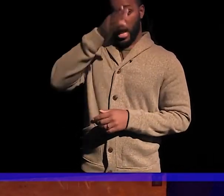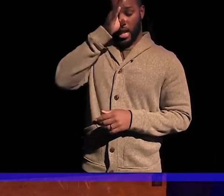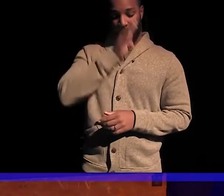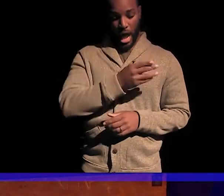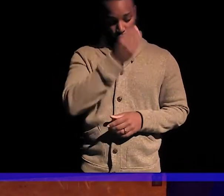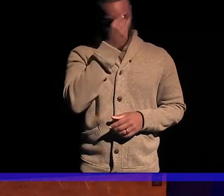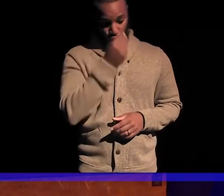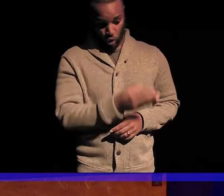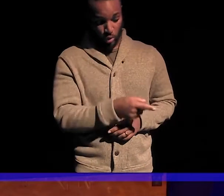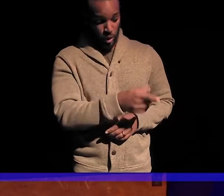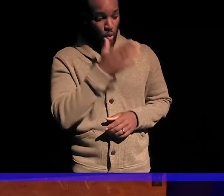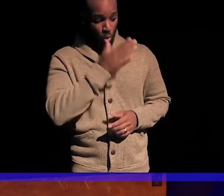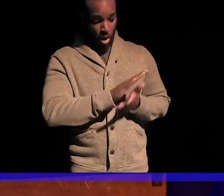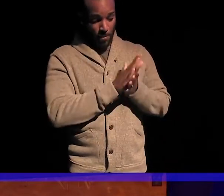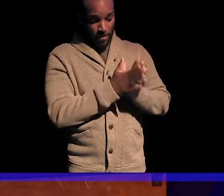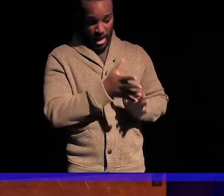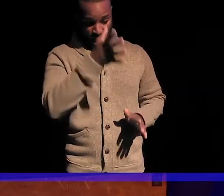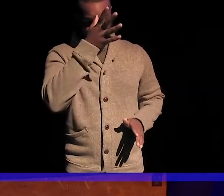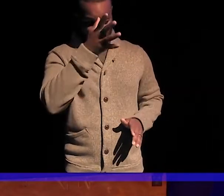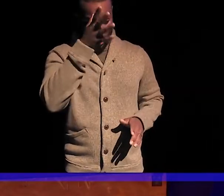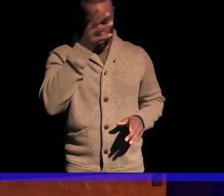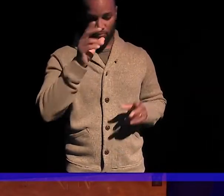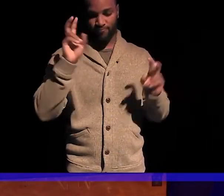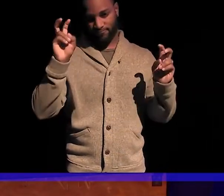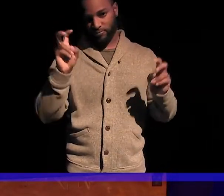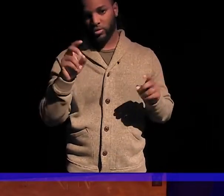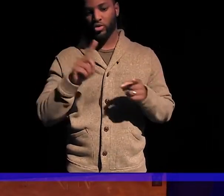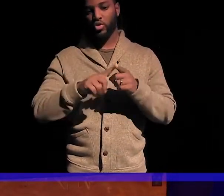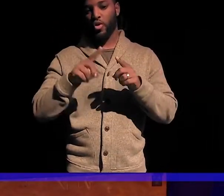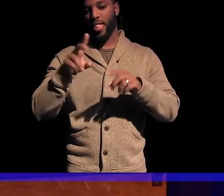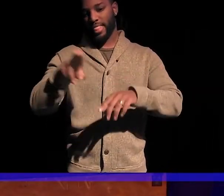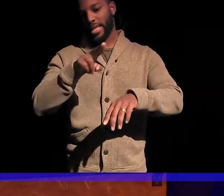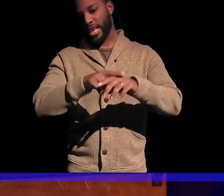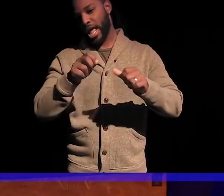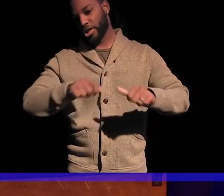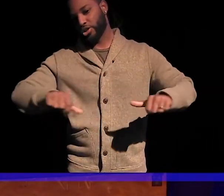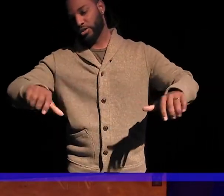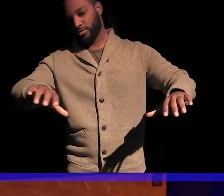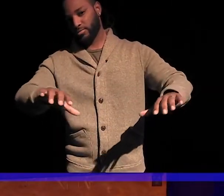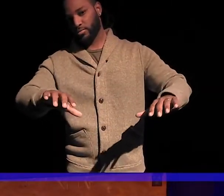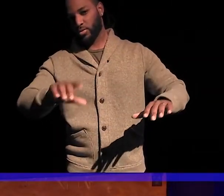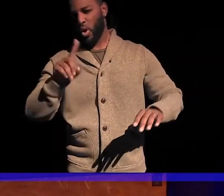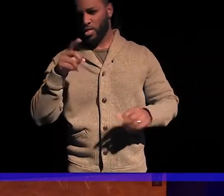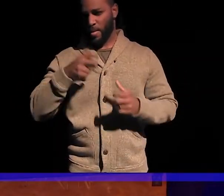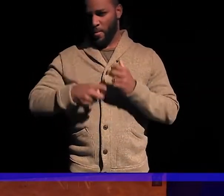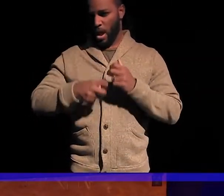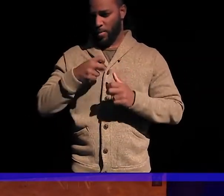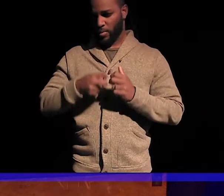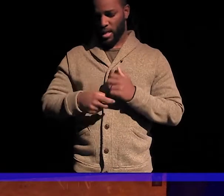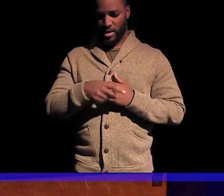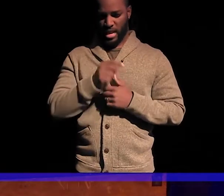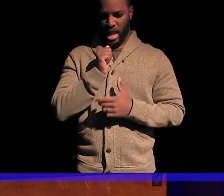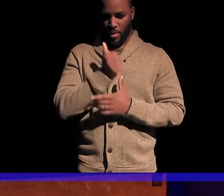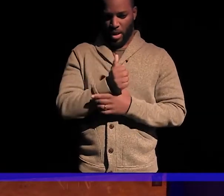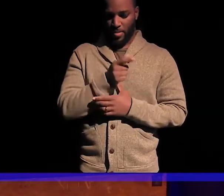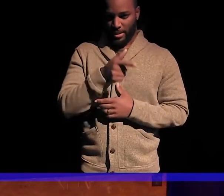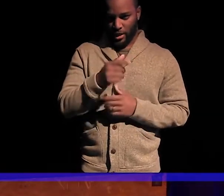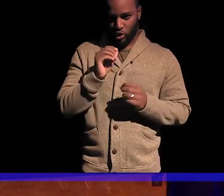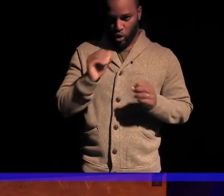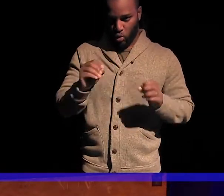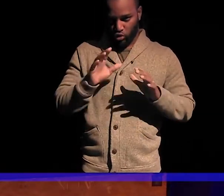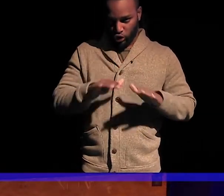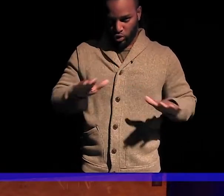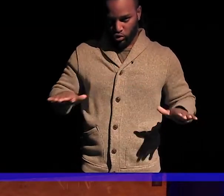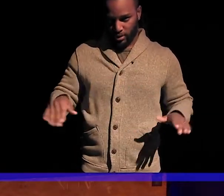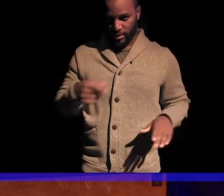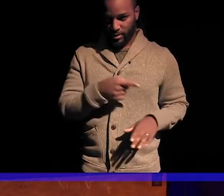that he is going to be a father to the nations. And the only problem with that is Abraham has no children of